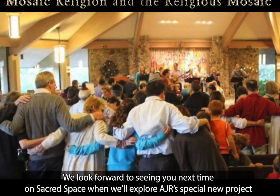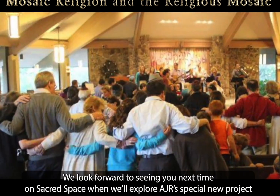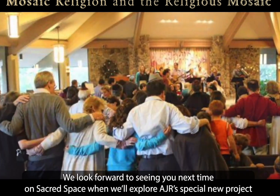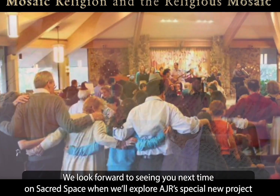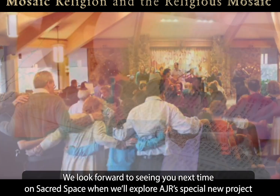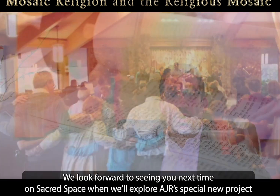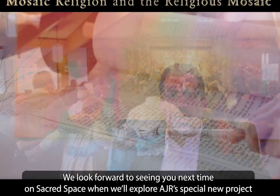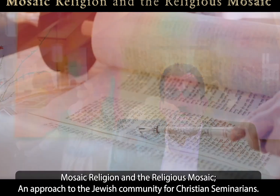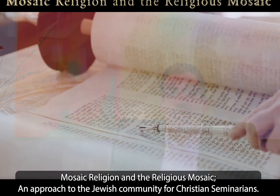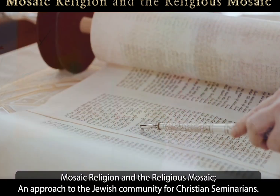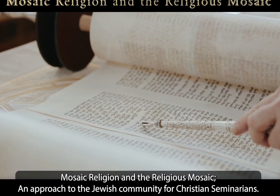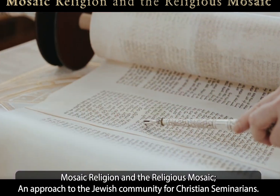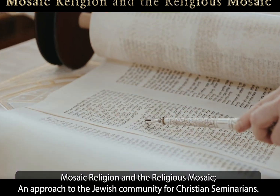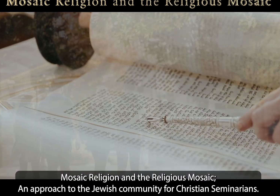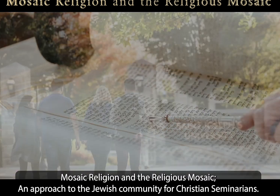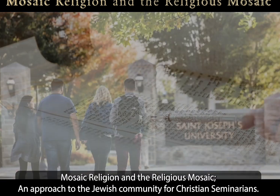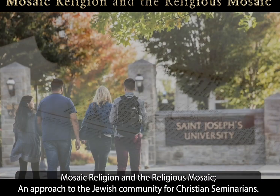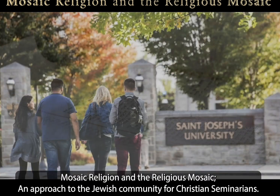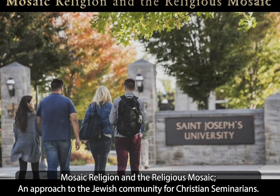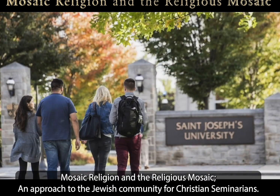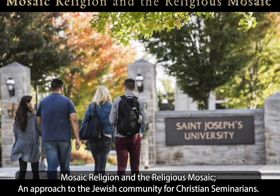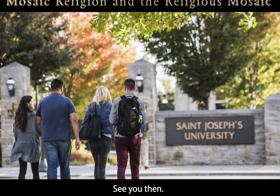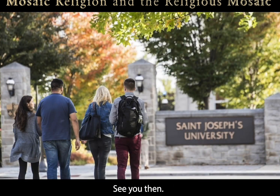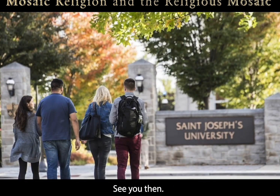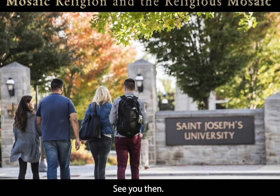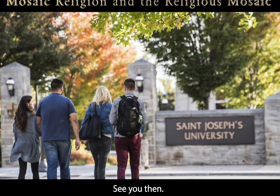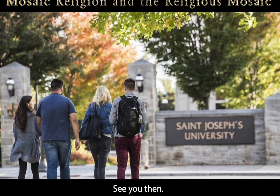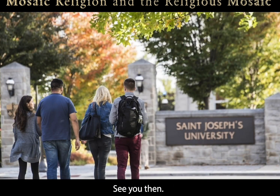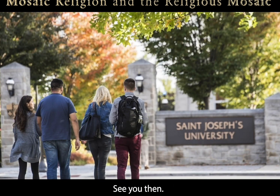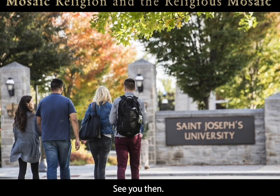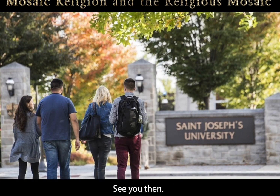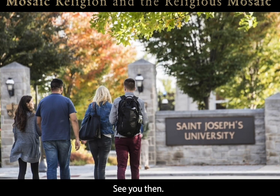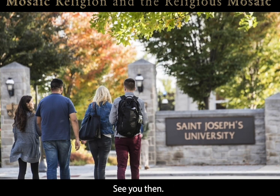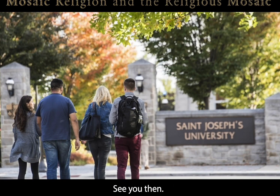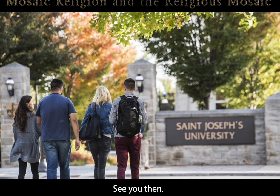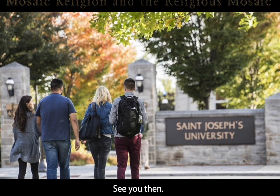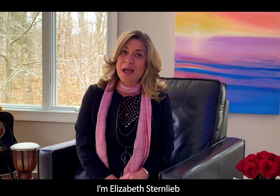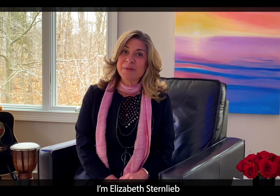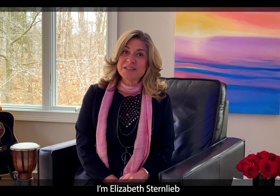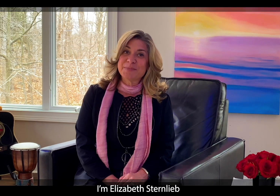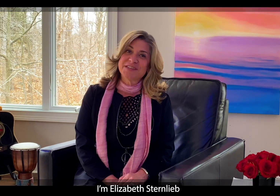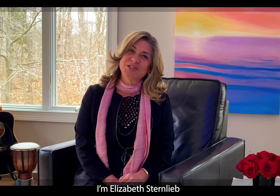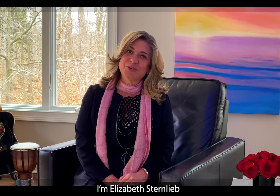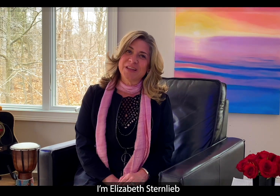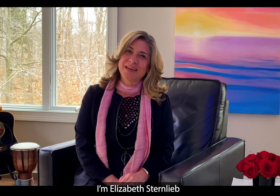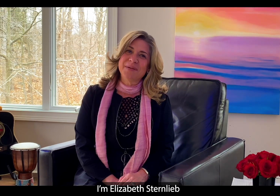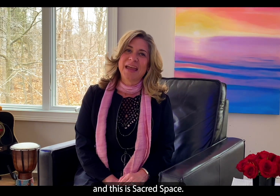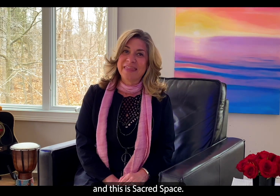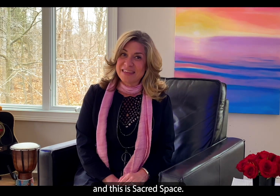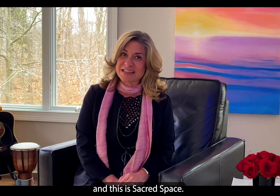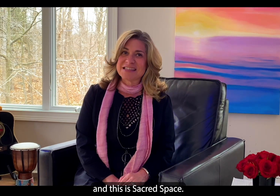an approach to the Jewish community for Christian seminarians. See you then. I'm Elizabeth